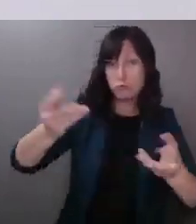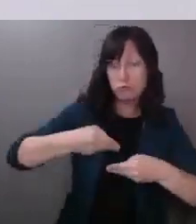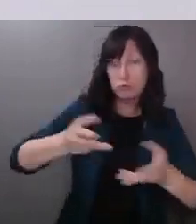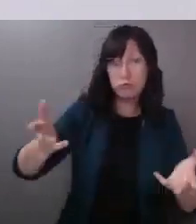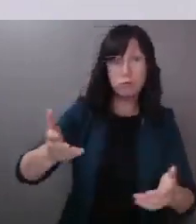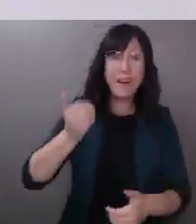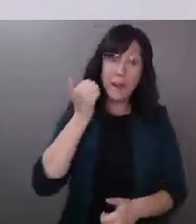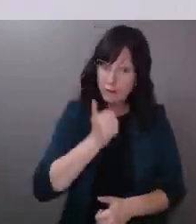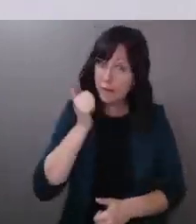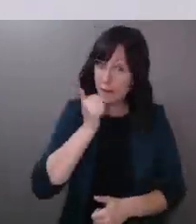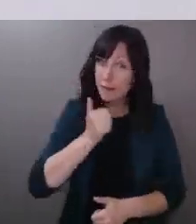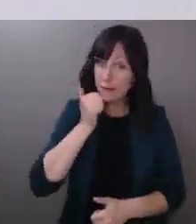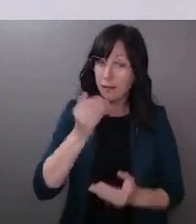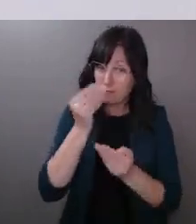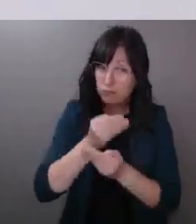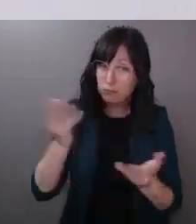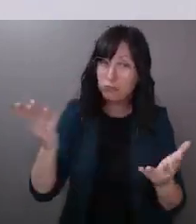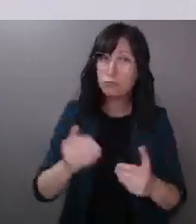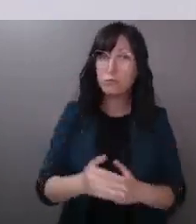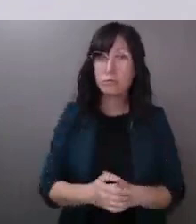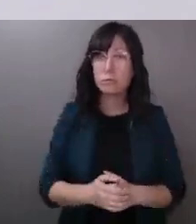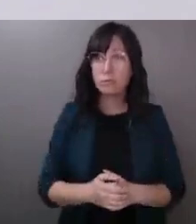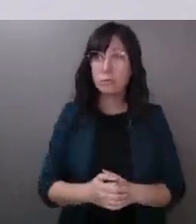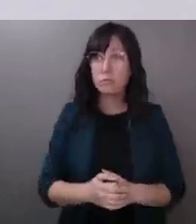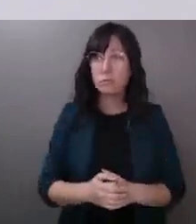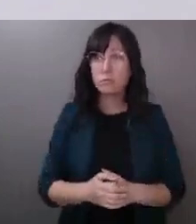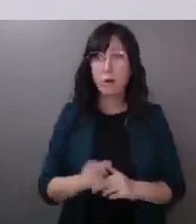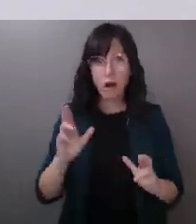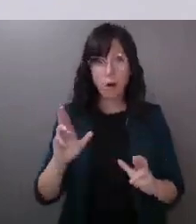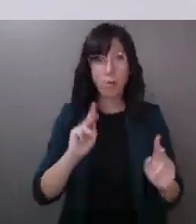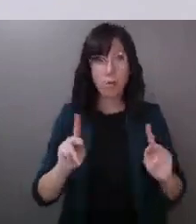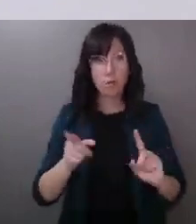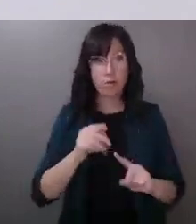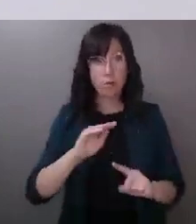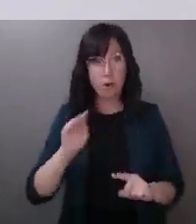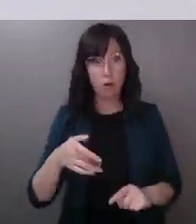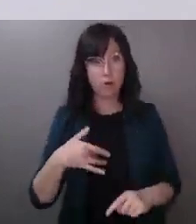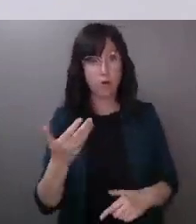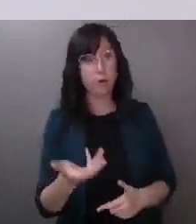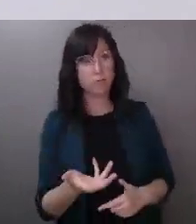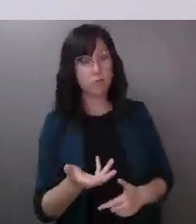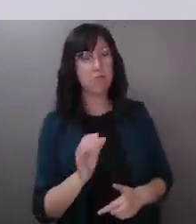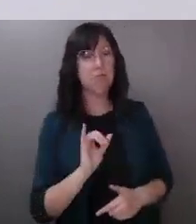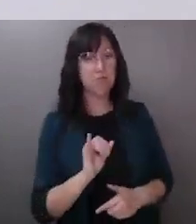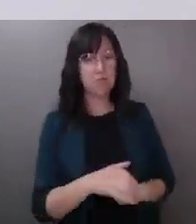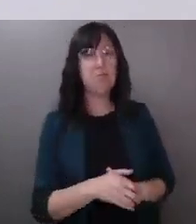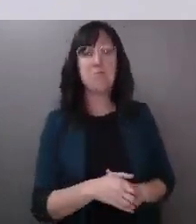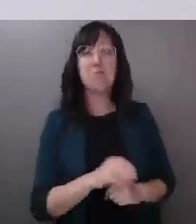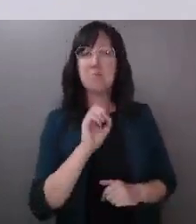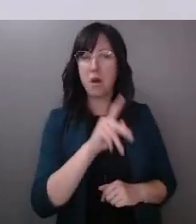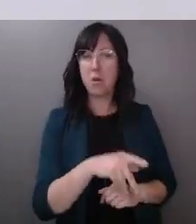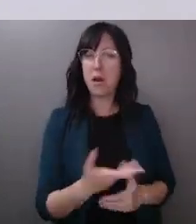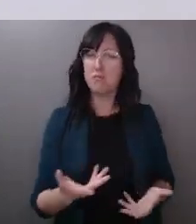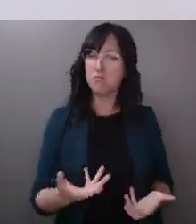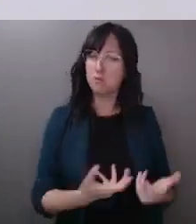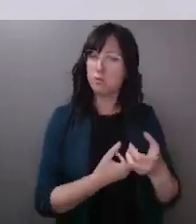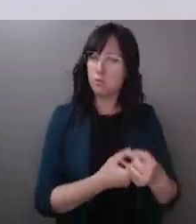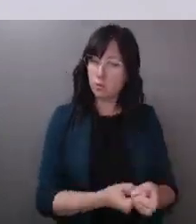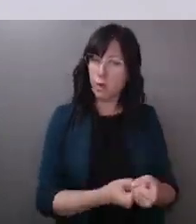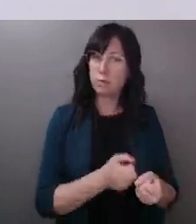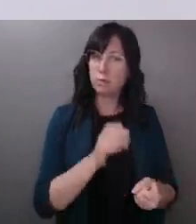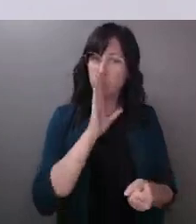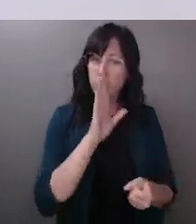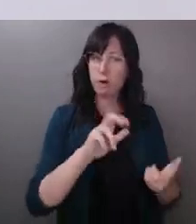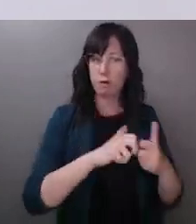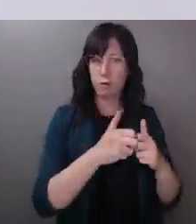every single day. And I think they've been encouraged, based on the feedback I've heard, that we are finally working on the permanent solutions.